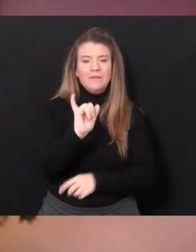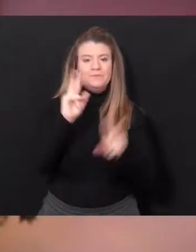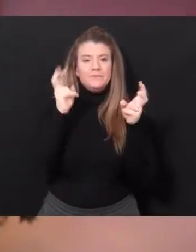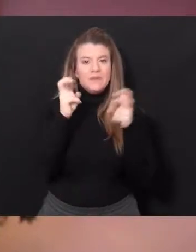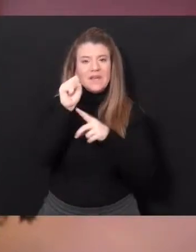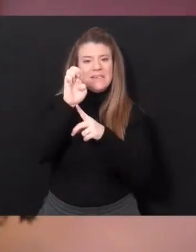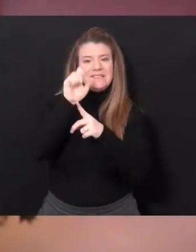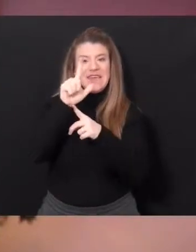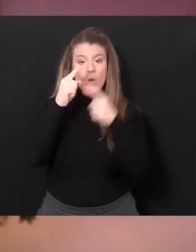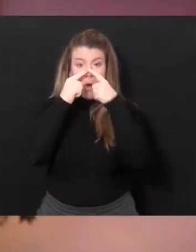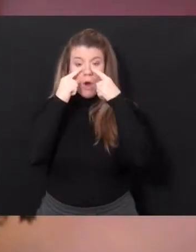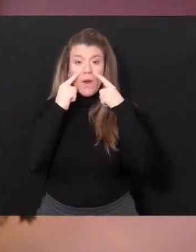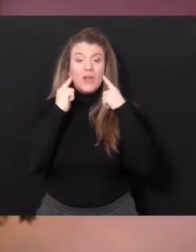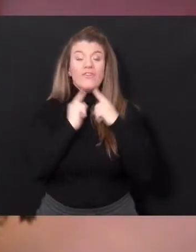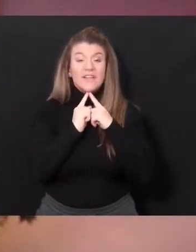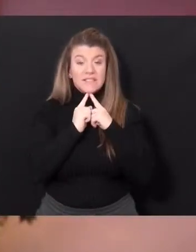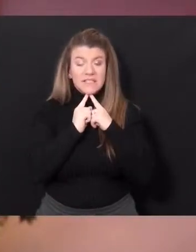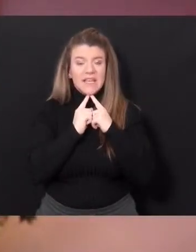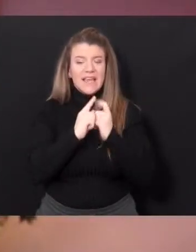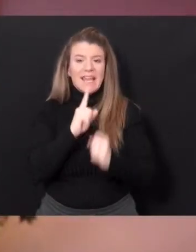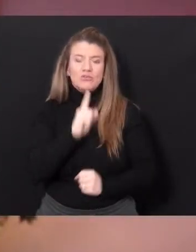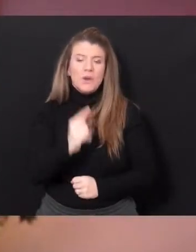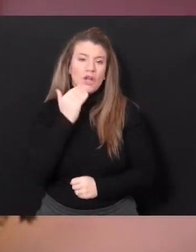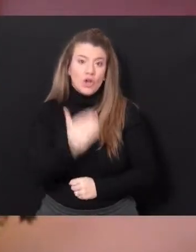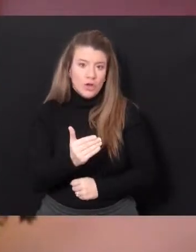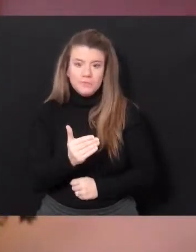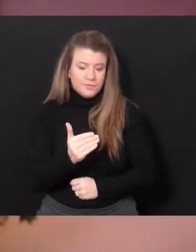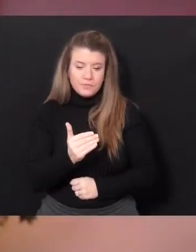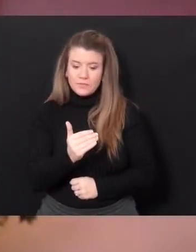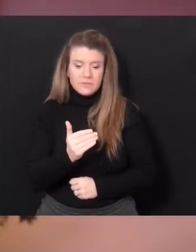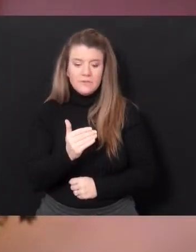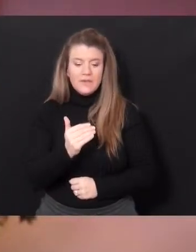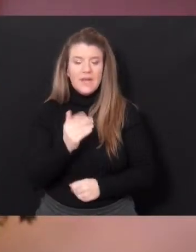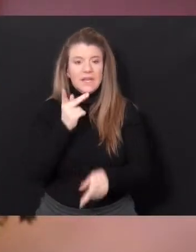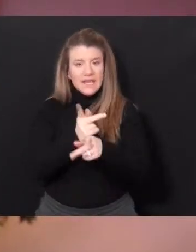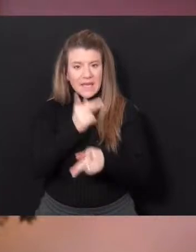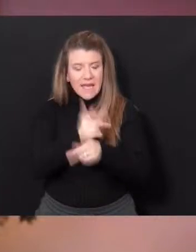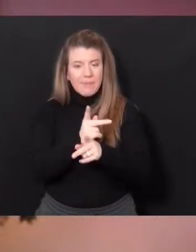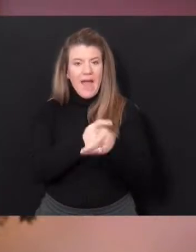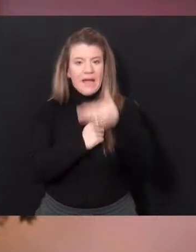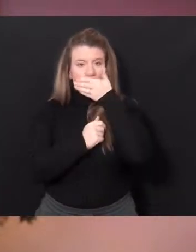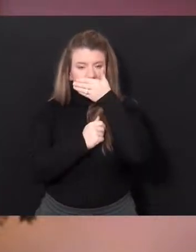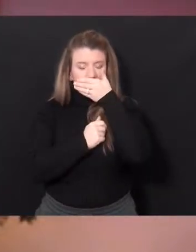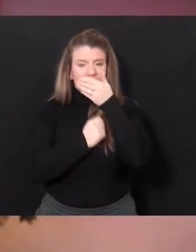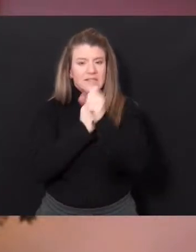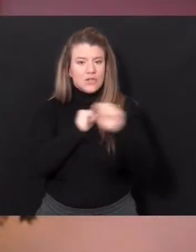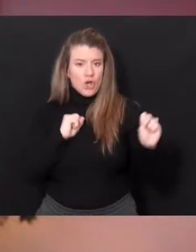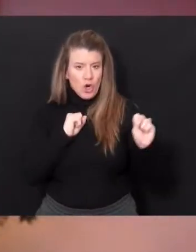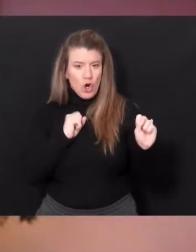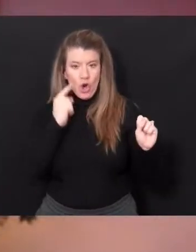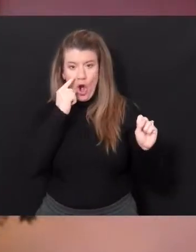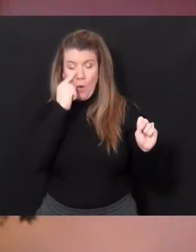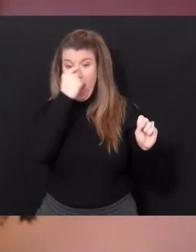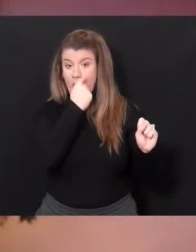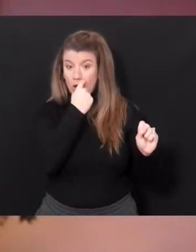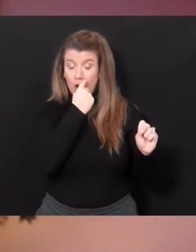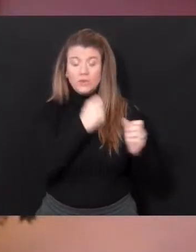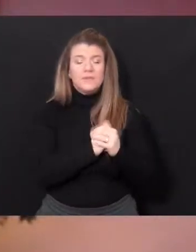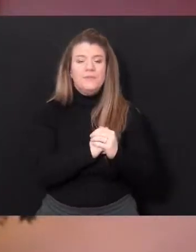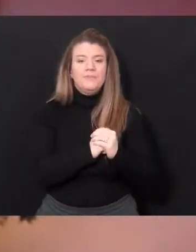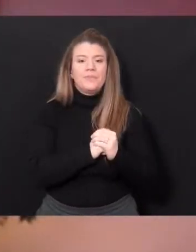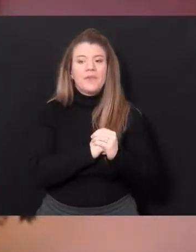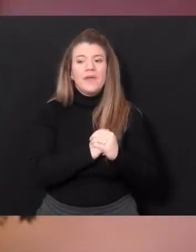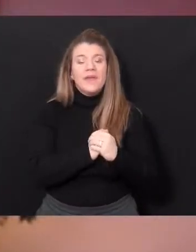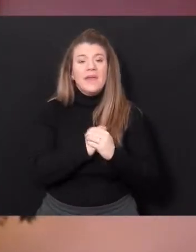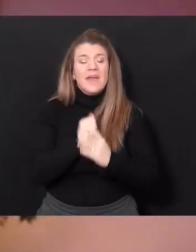face. And it's really good to have one of the masks with a metal nose clip so you can secure that around your nose. The other